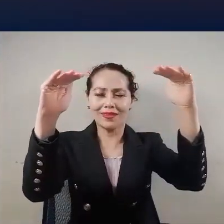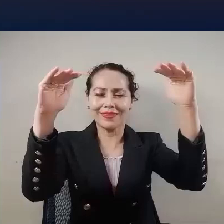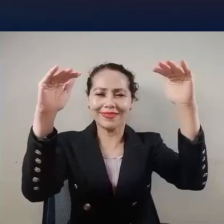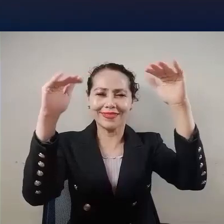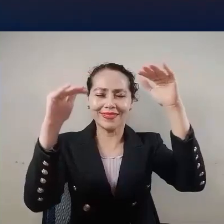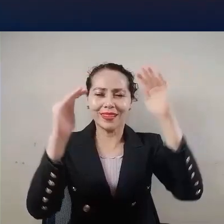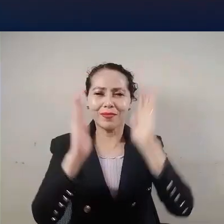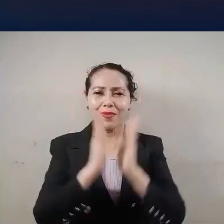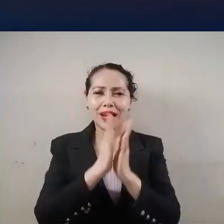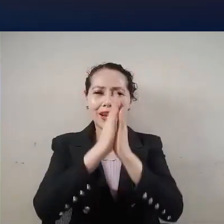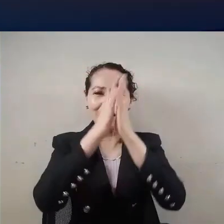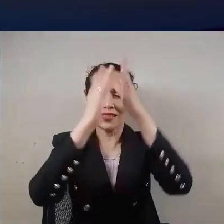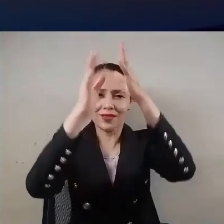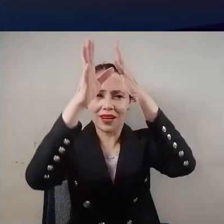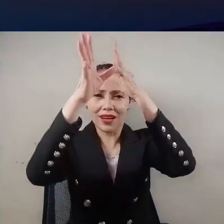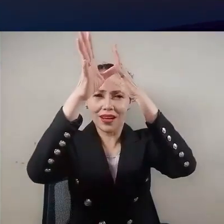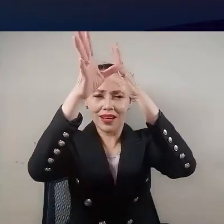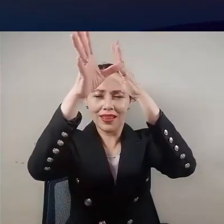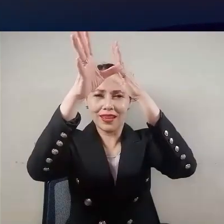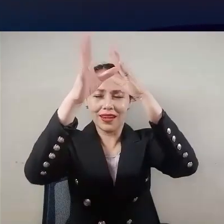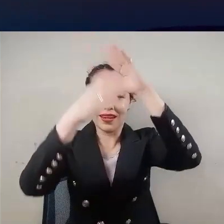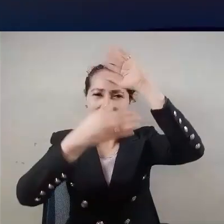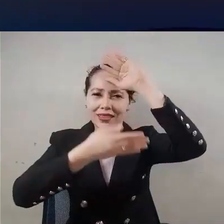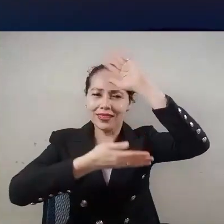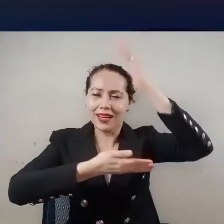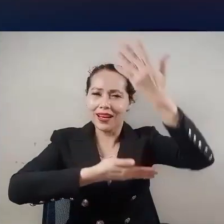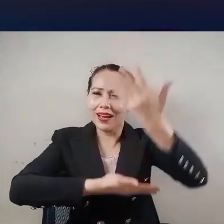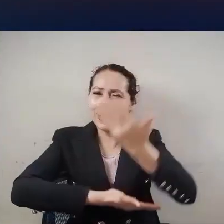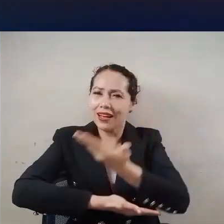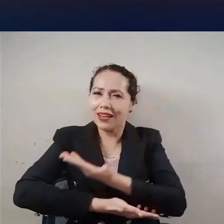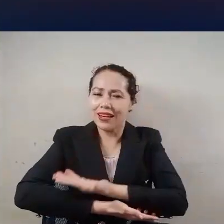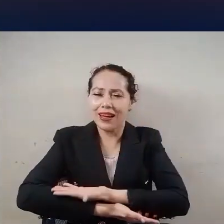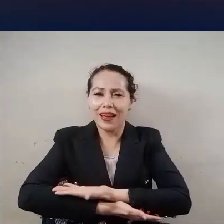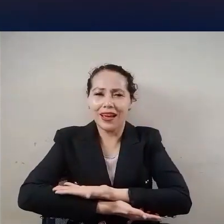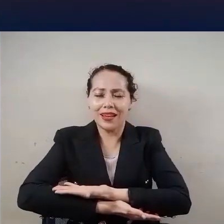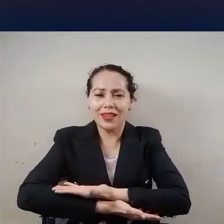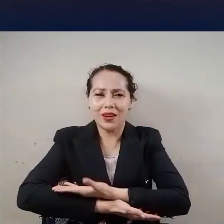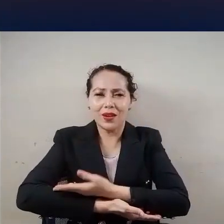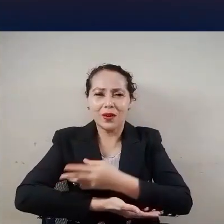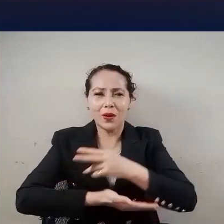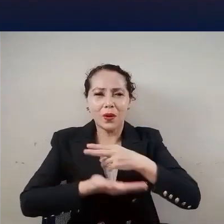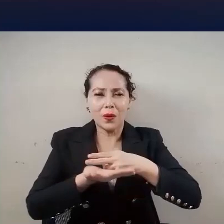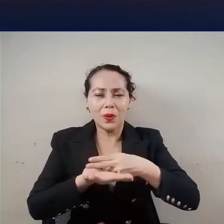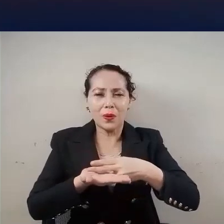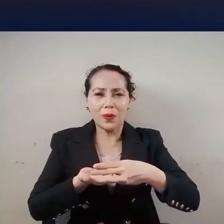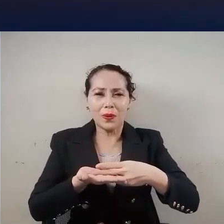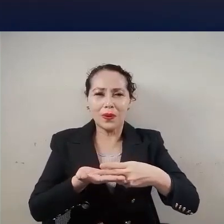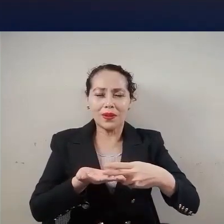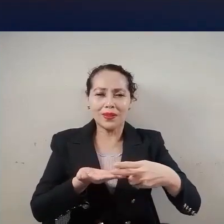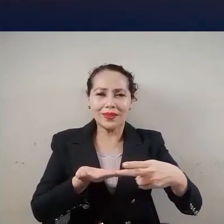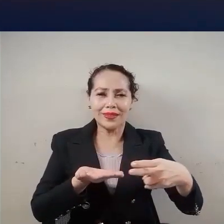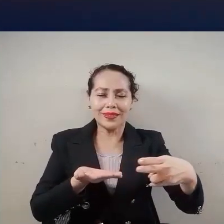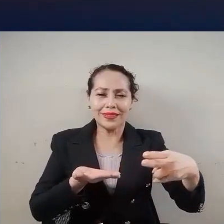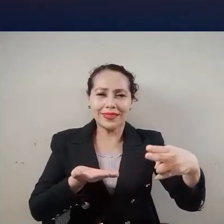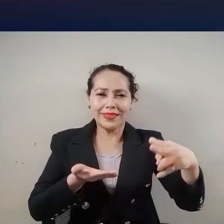hosts. Praise Father, Son, and